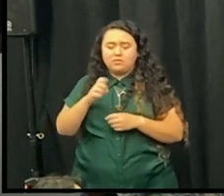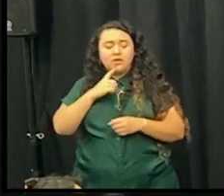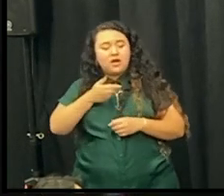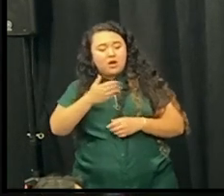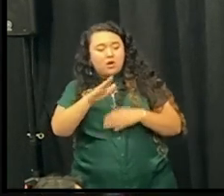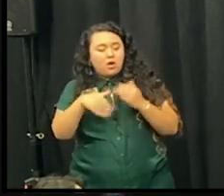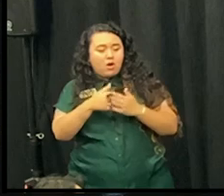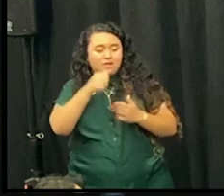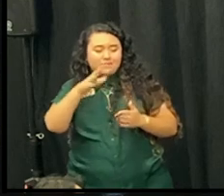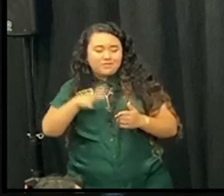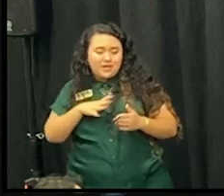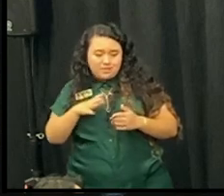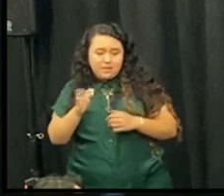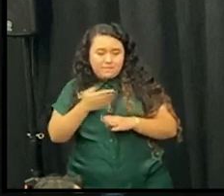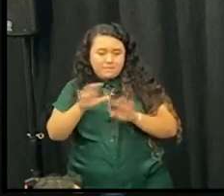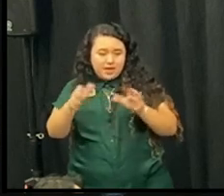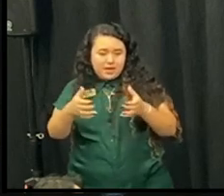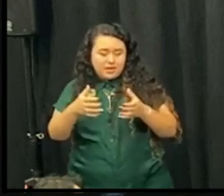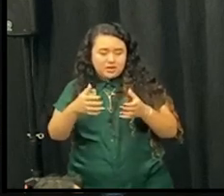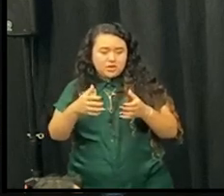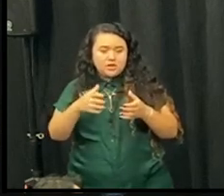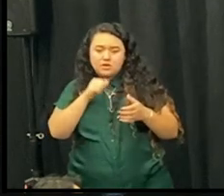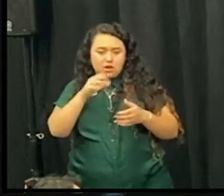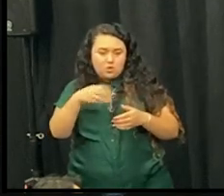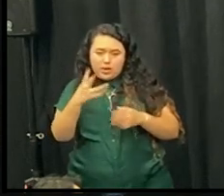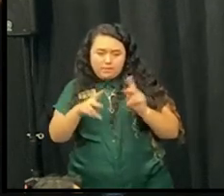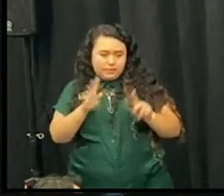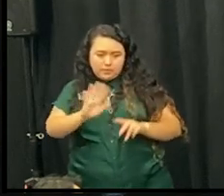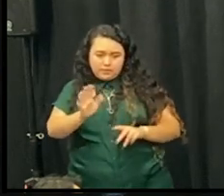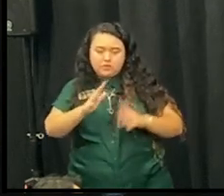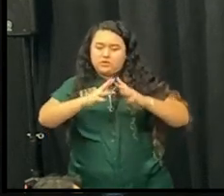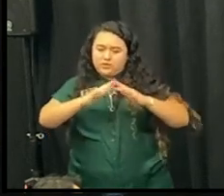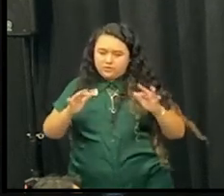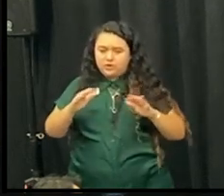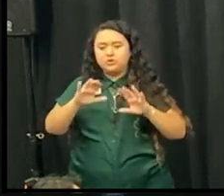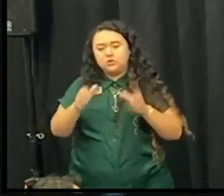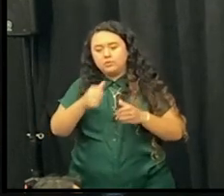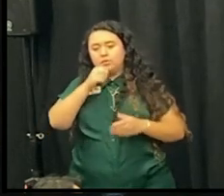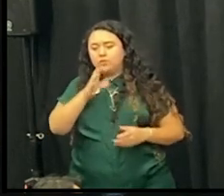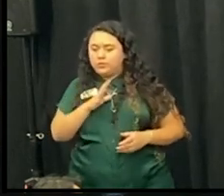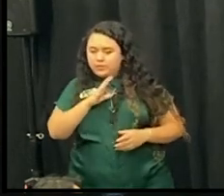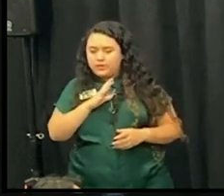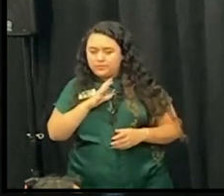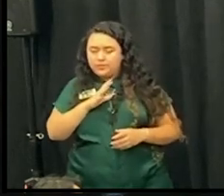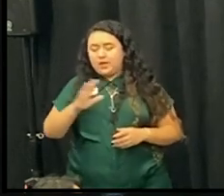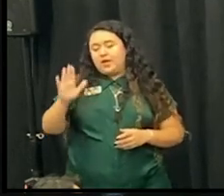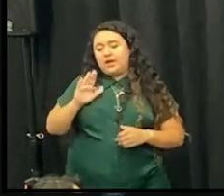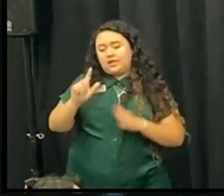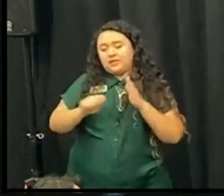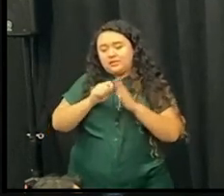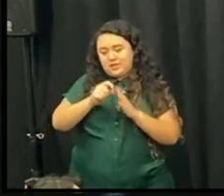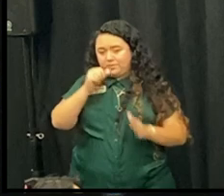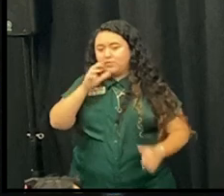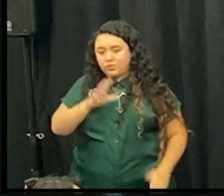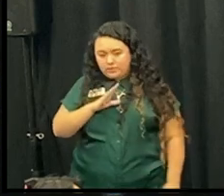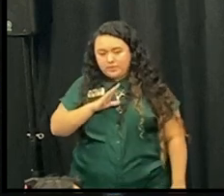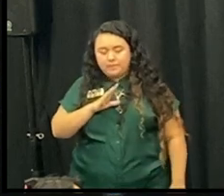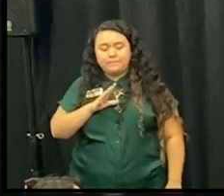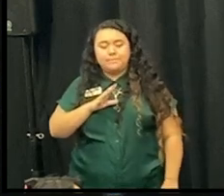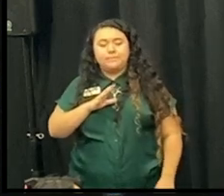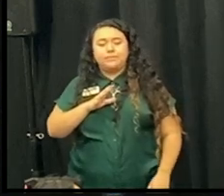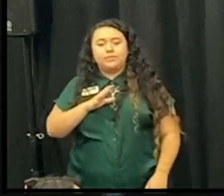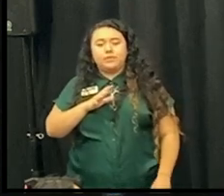band, and it's important to me that we don't default to them all being white people, that it's a diverse group of women, at the time it was women,